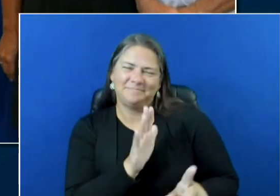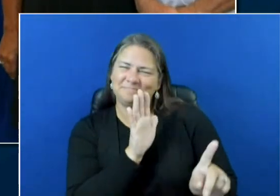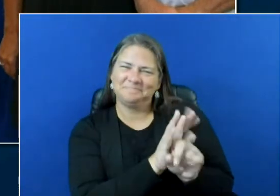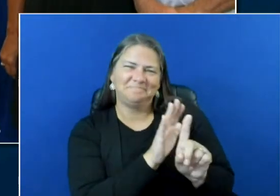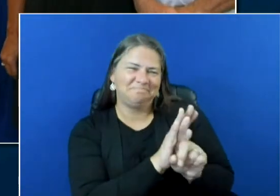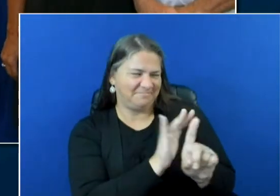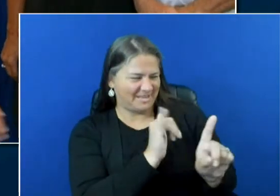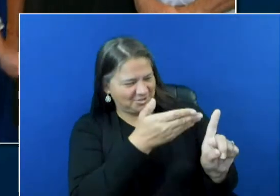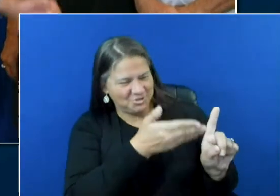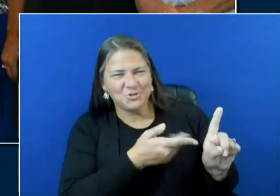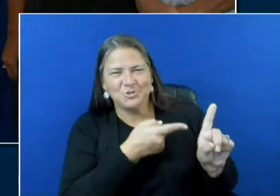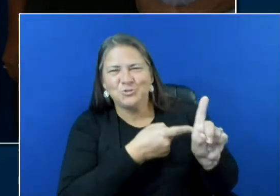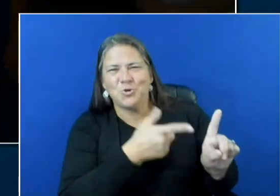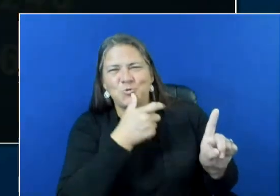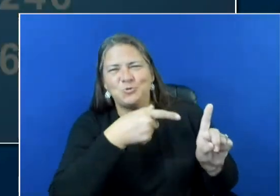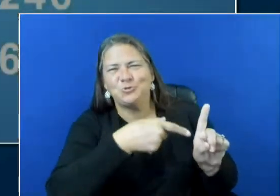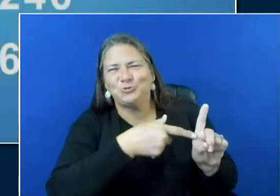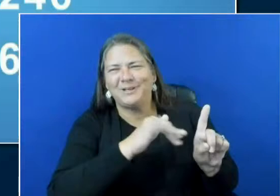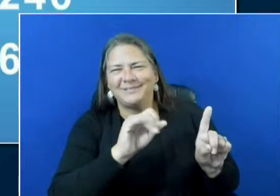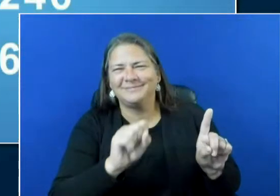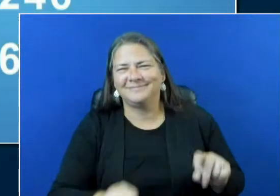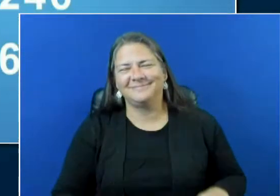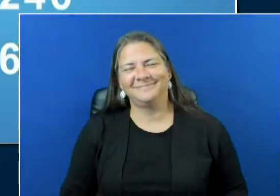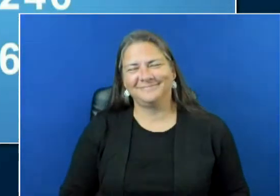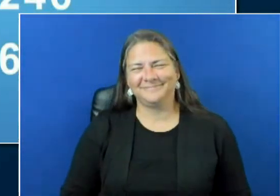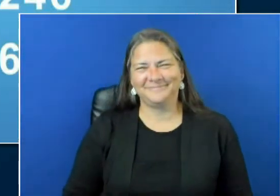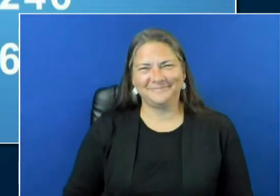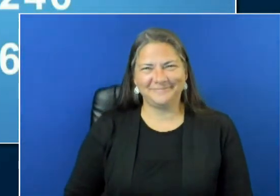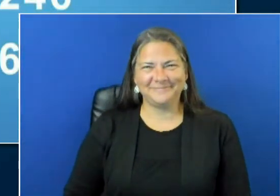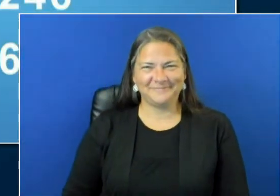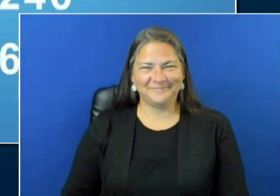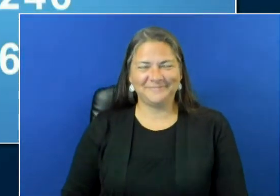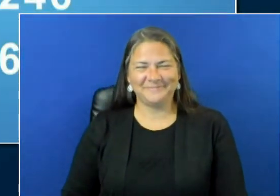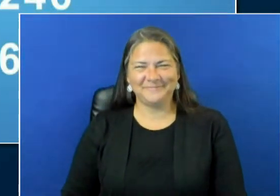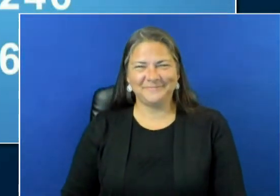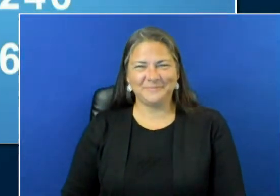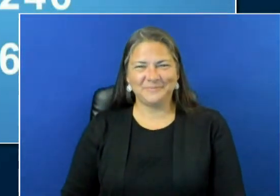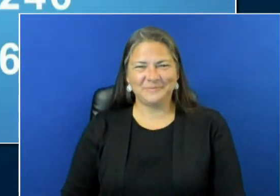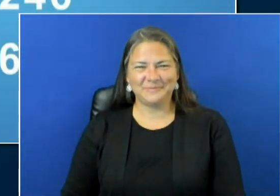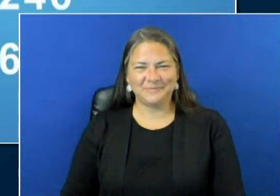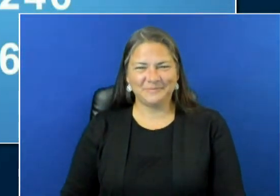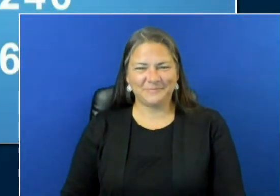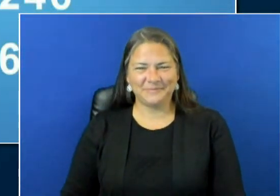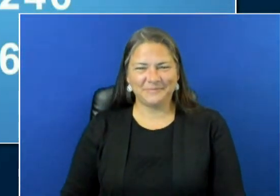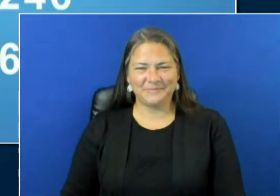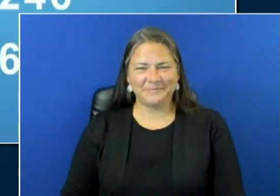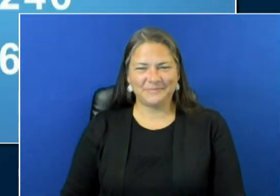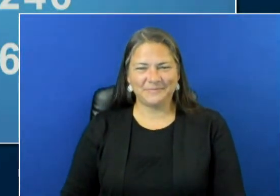exemplifies her. Standing here today, I can really say I'm grateful that I did the right thing